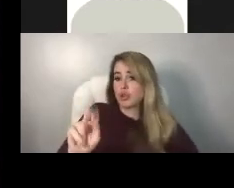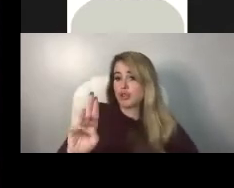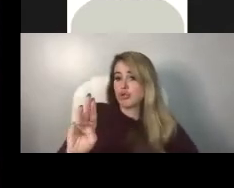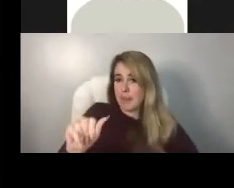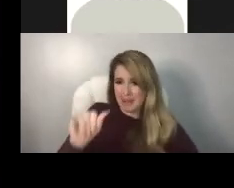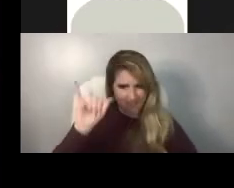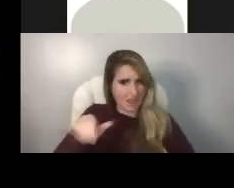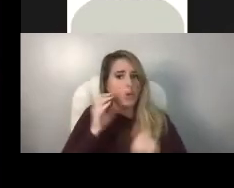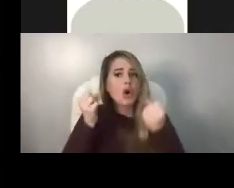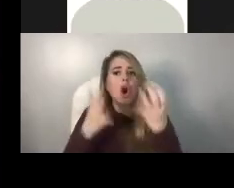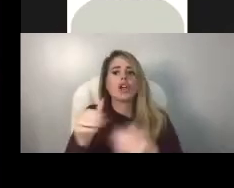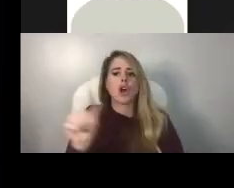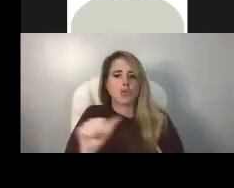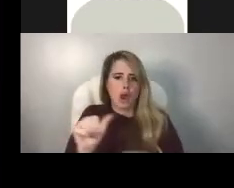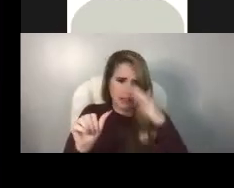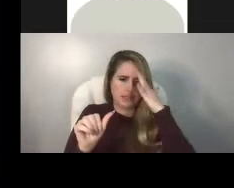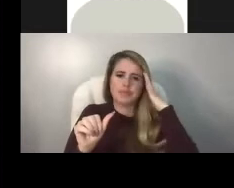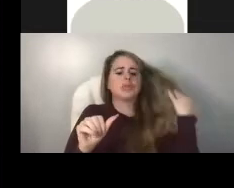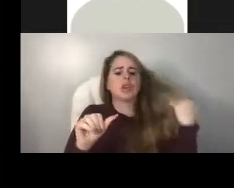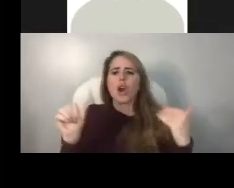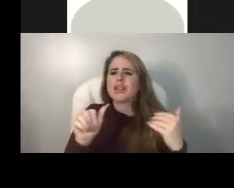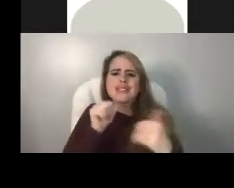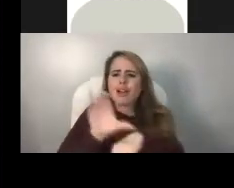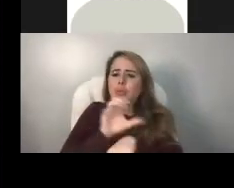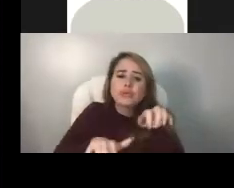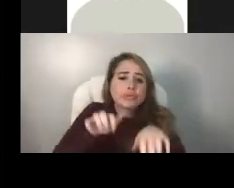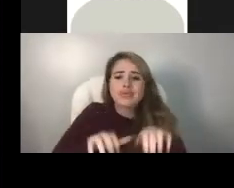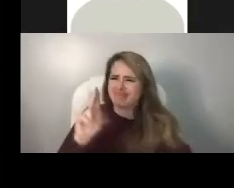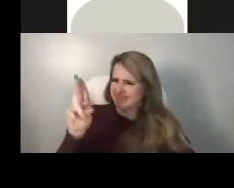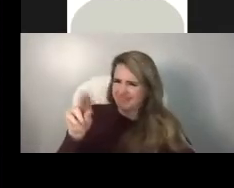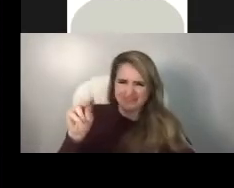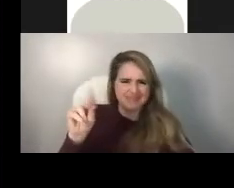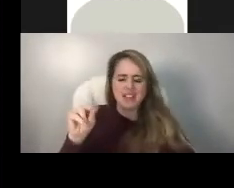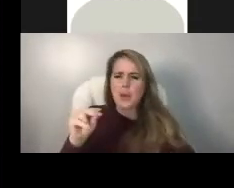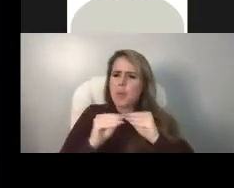arthritis. Arthritis isn't caused by computer work or typing or things like that.